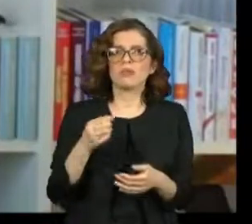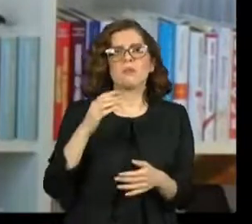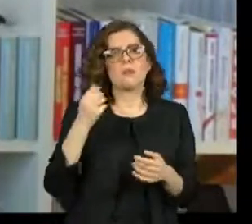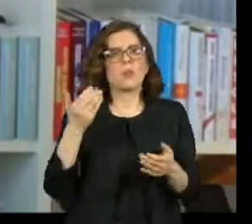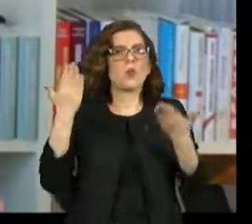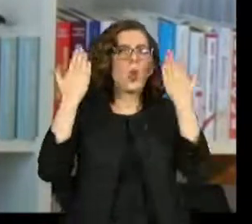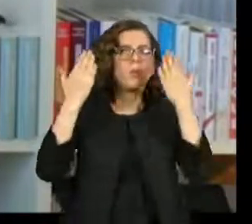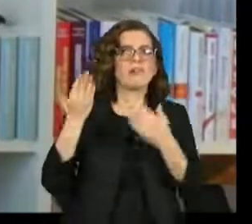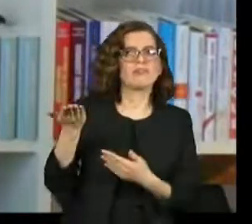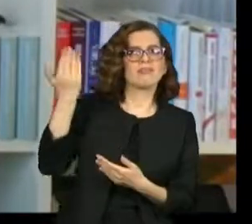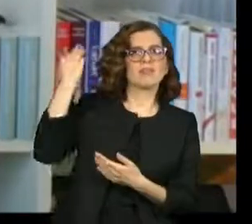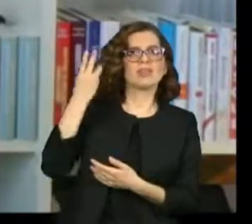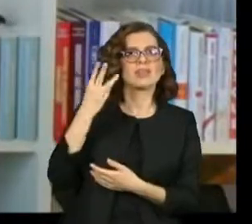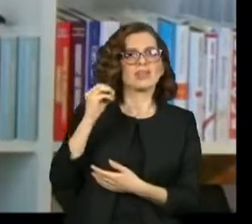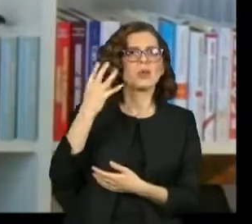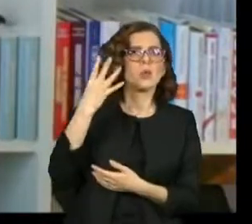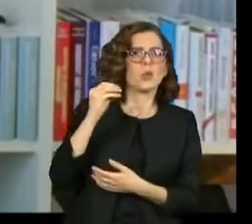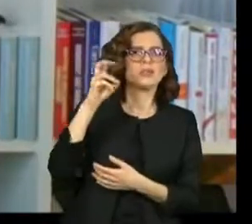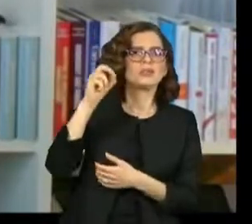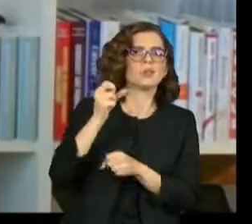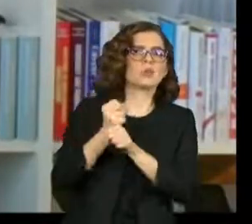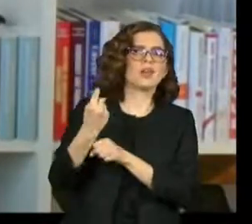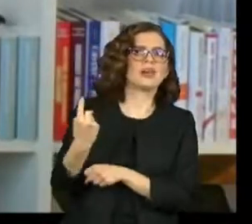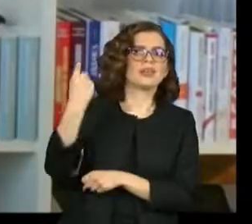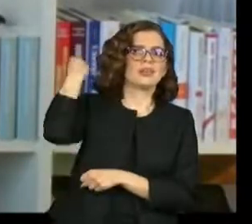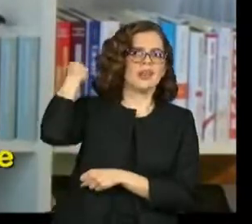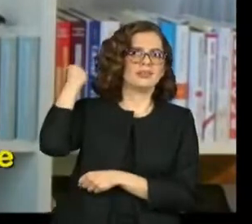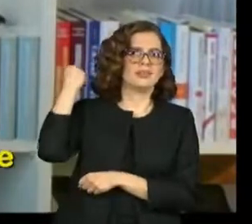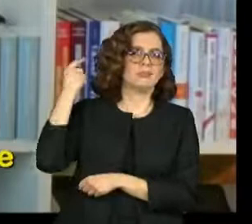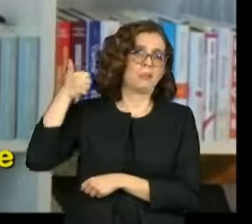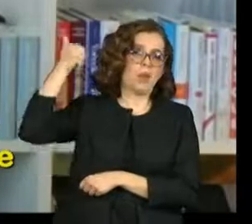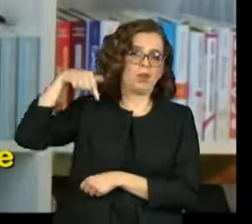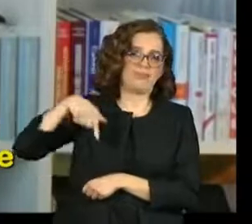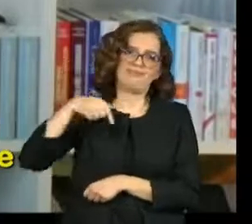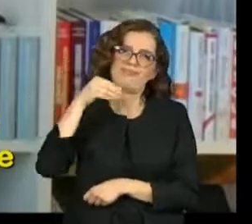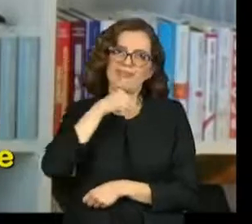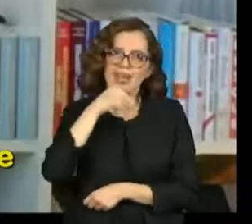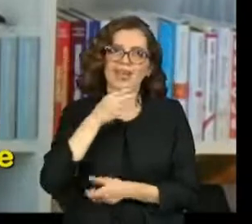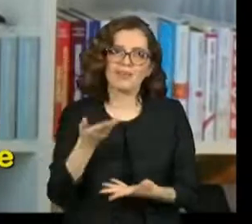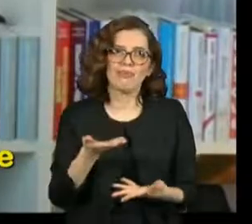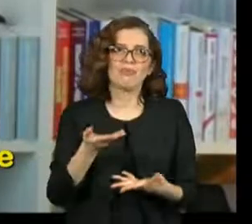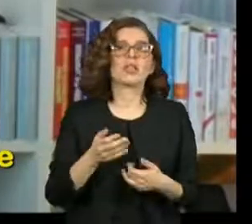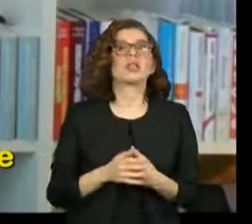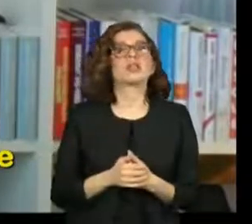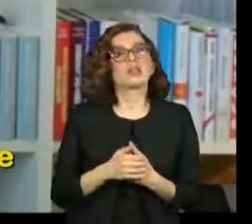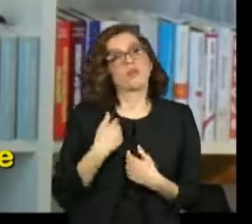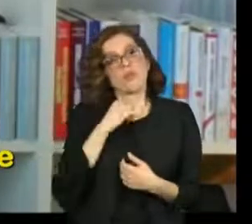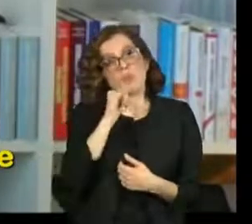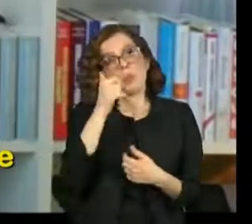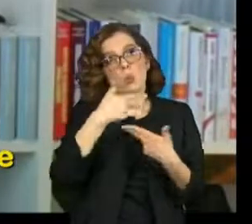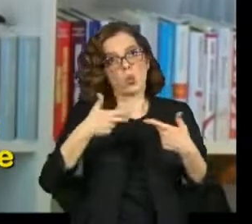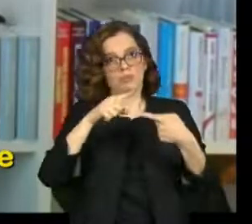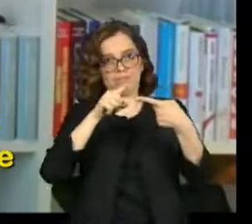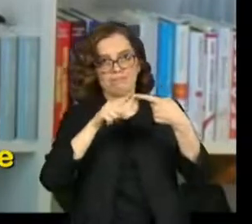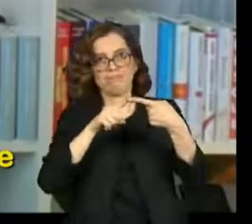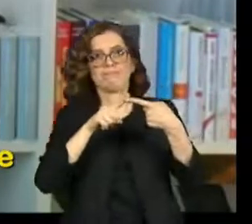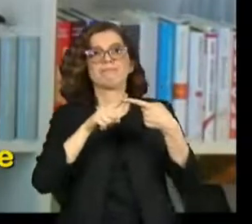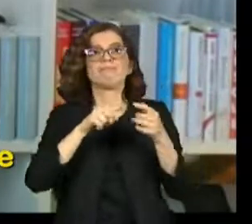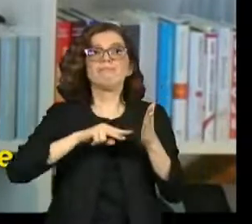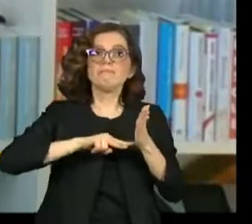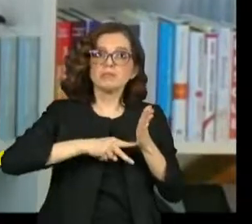was 30, 40, 50 years ago. I would say two things. One, I think unions